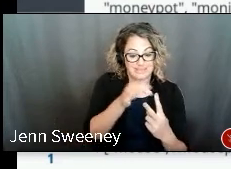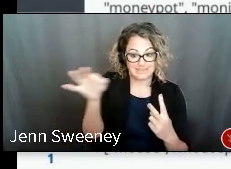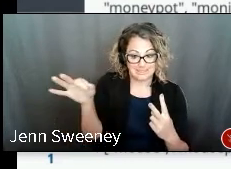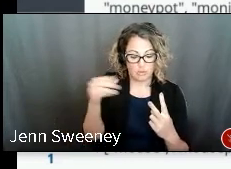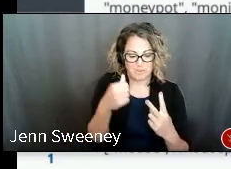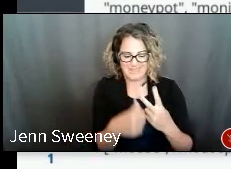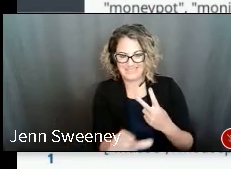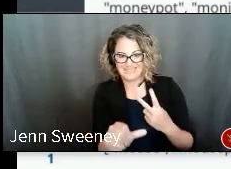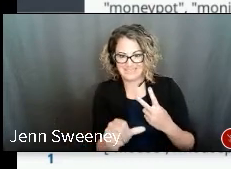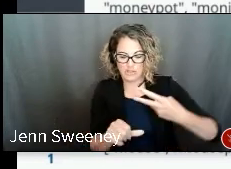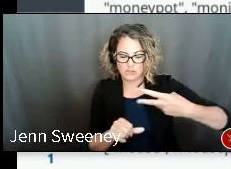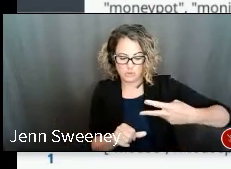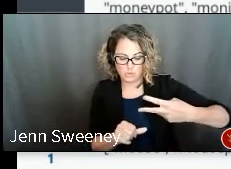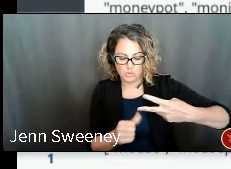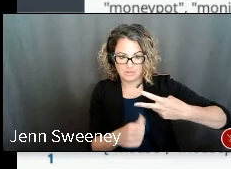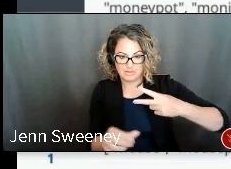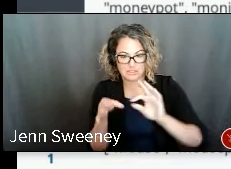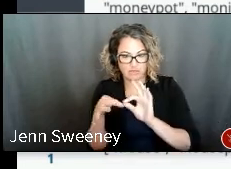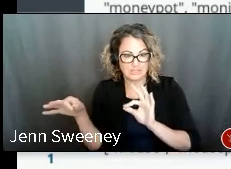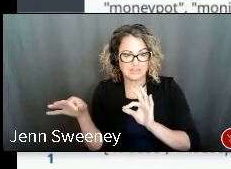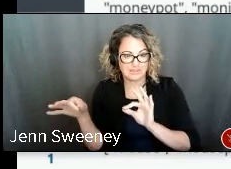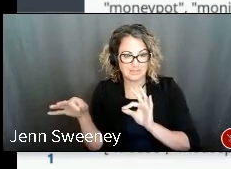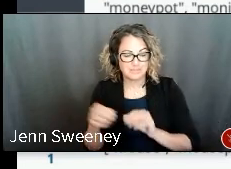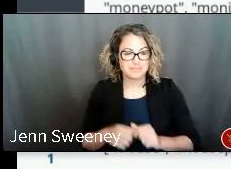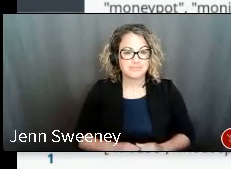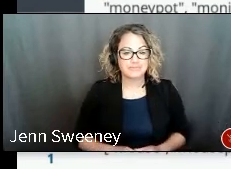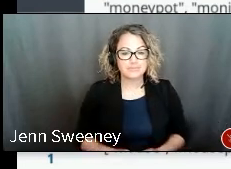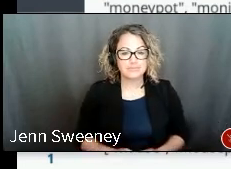first 2 characters in the string. Okay.